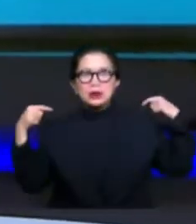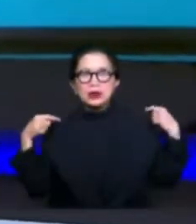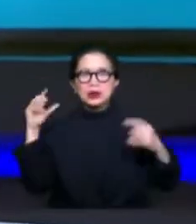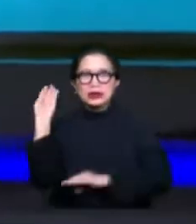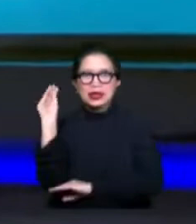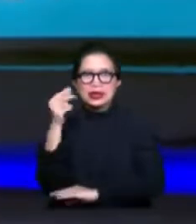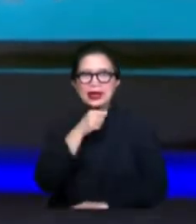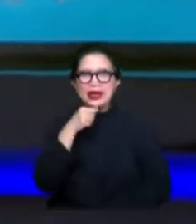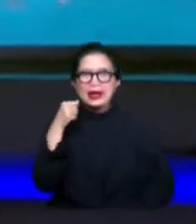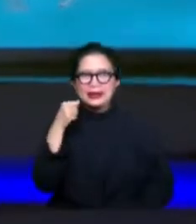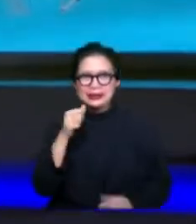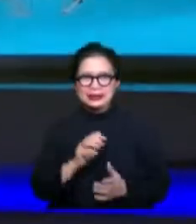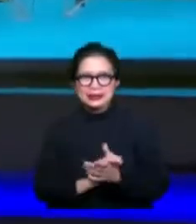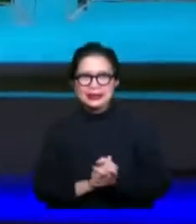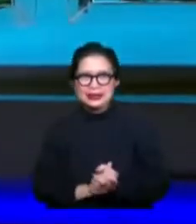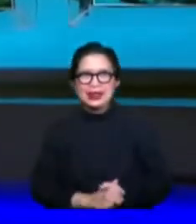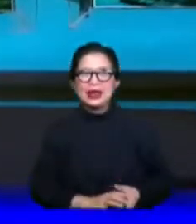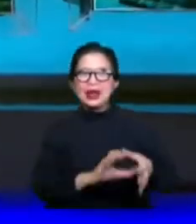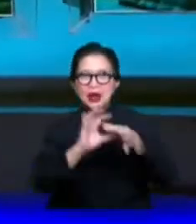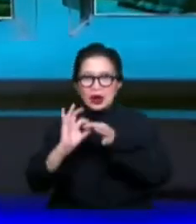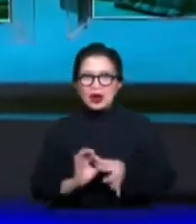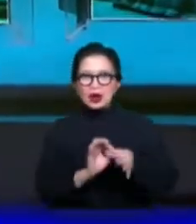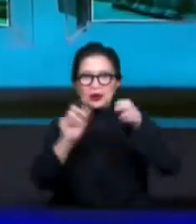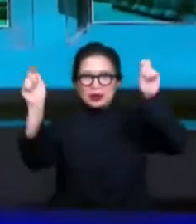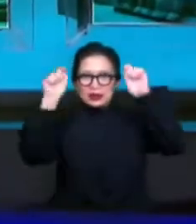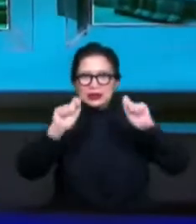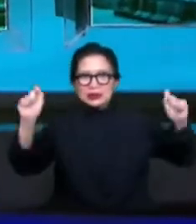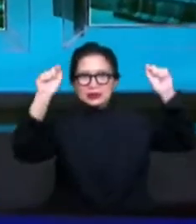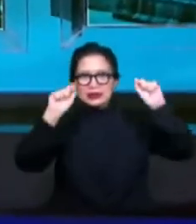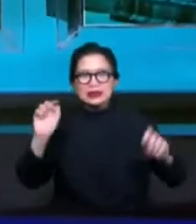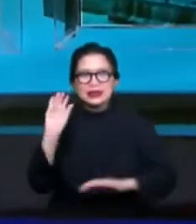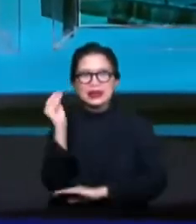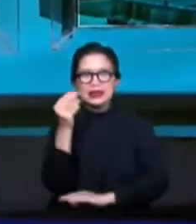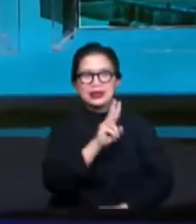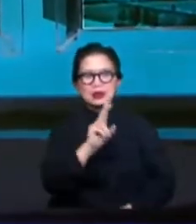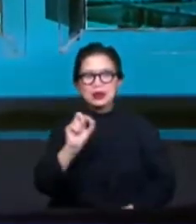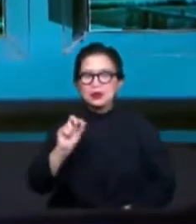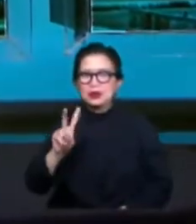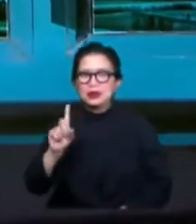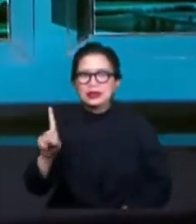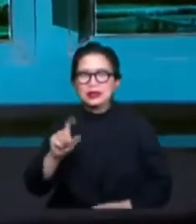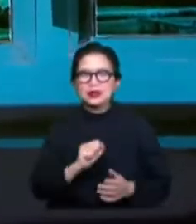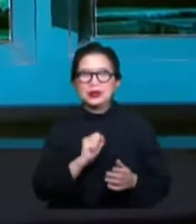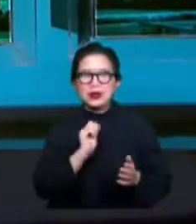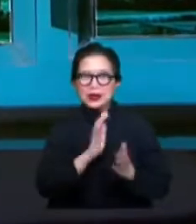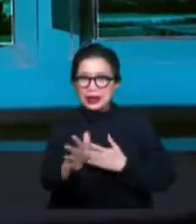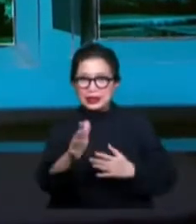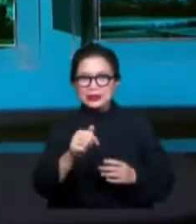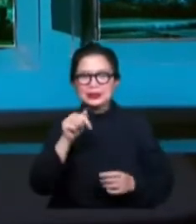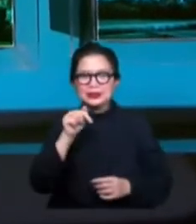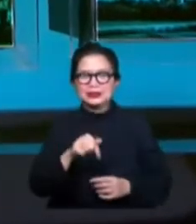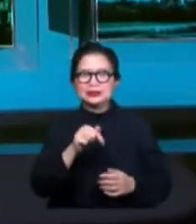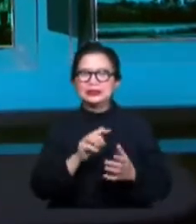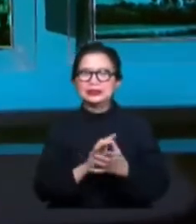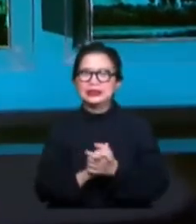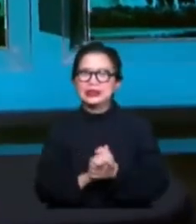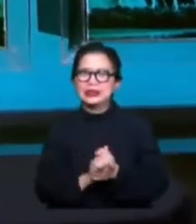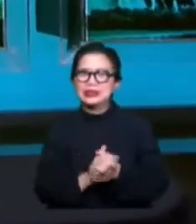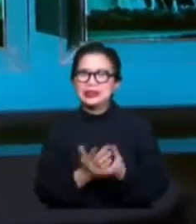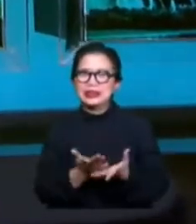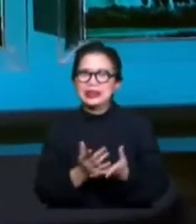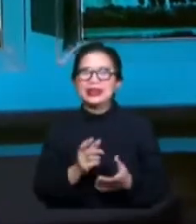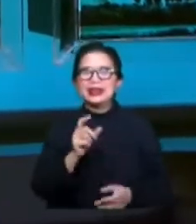Collaboration Festival 2021 is broadcasted live from CNN Indonesia, Jakarta, and can be accessed directly via